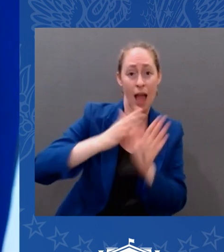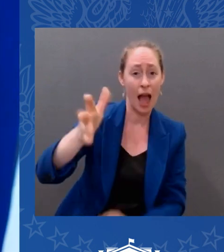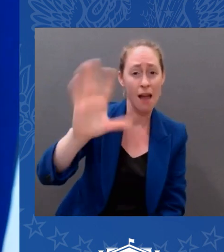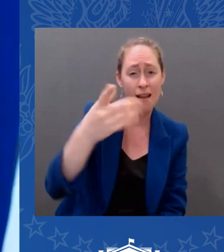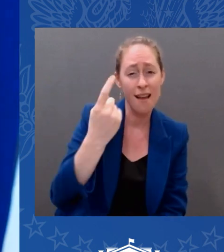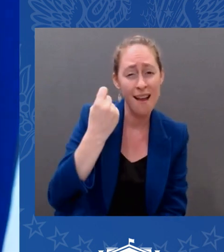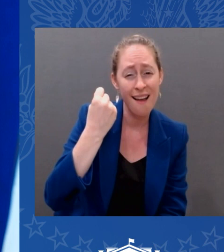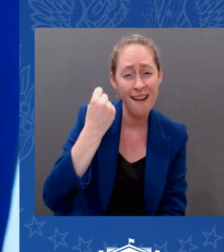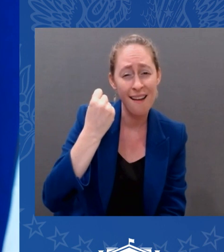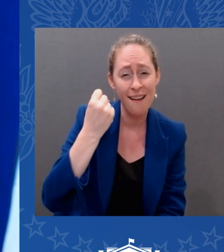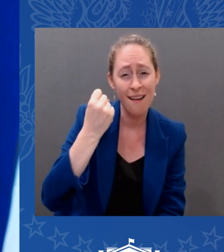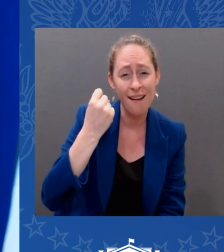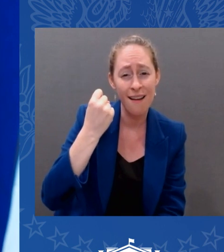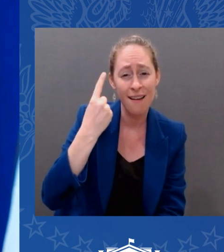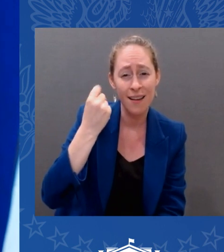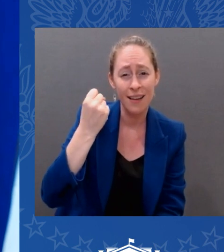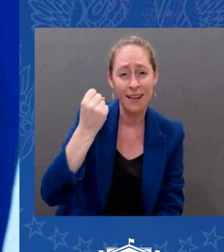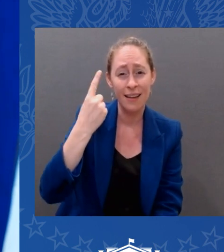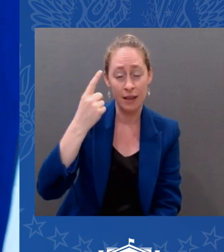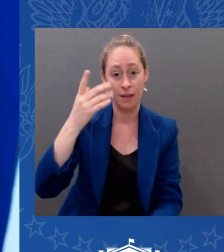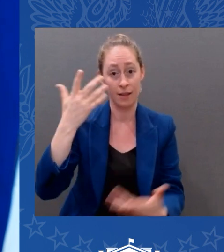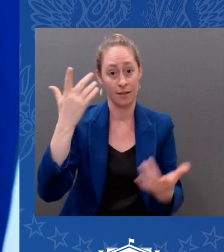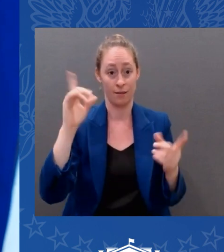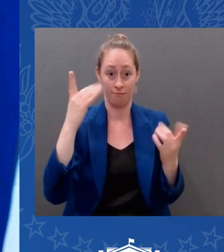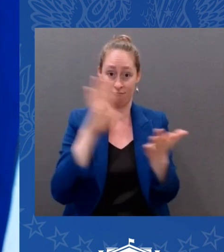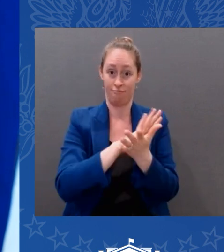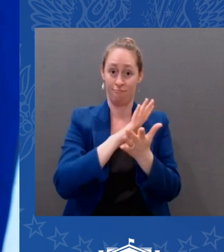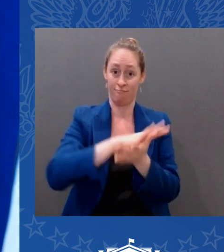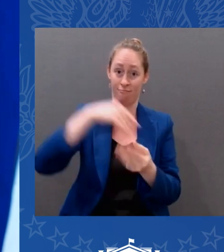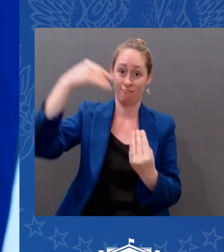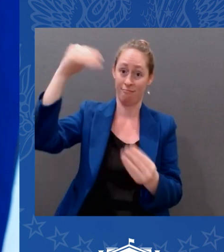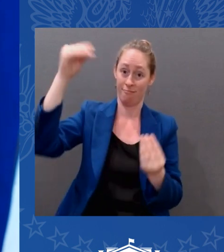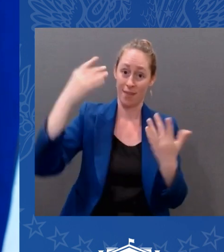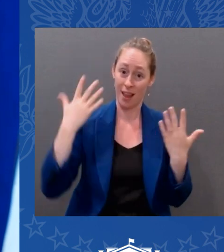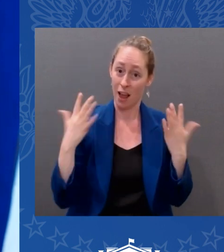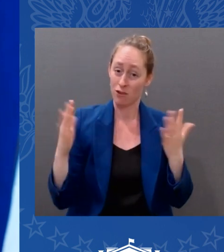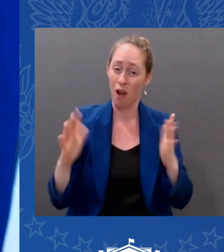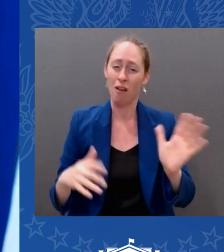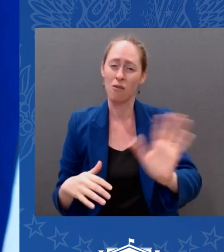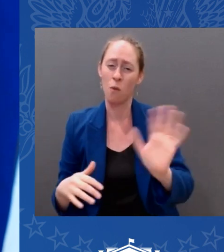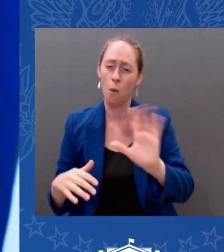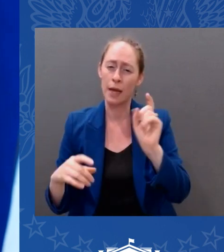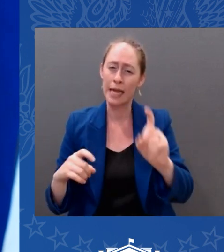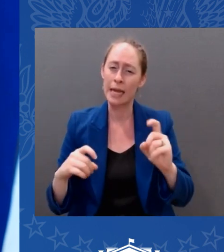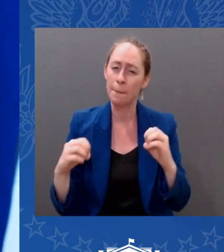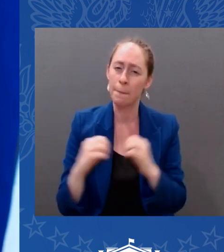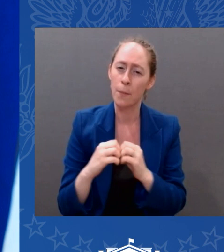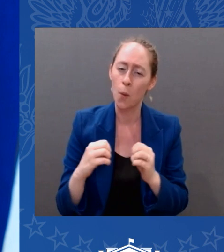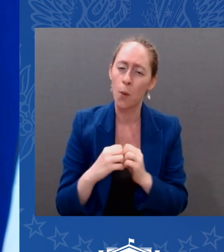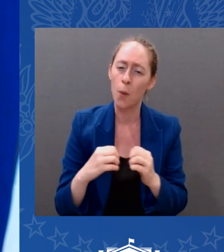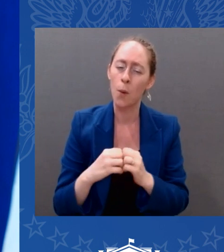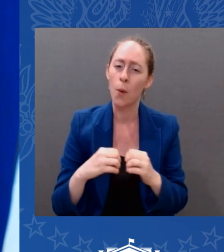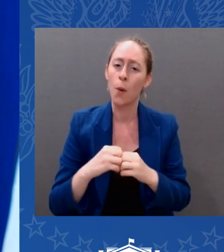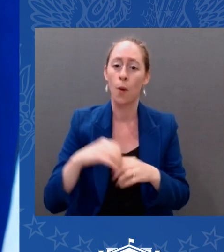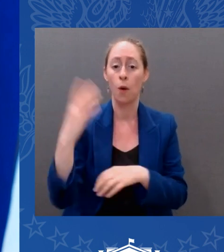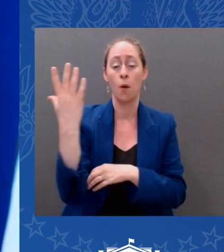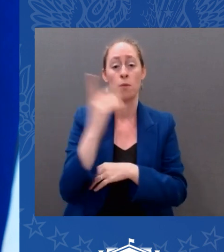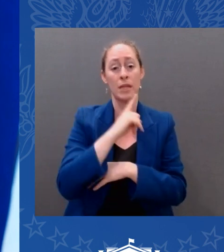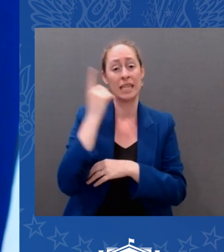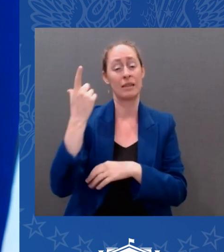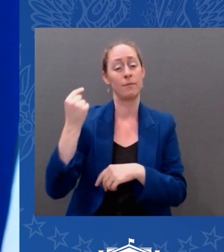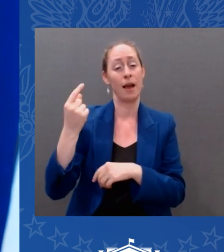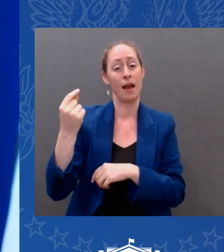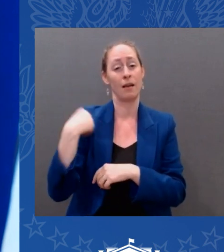We recognized the importance of giving continuity to the commitments made to